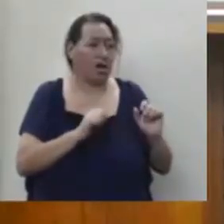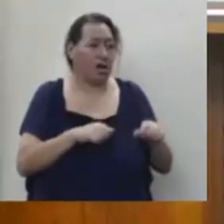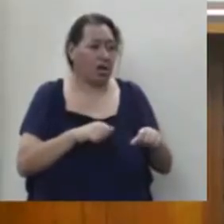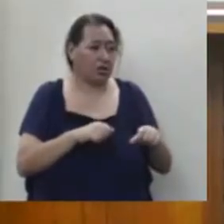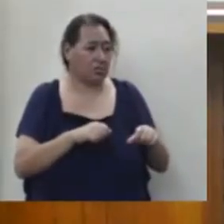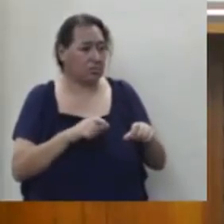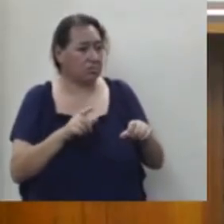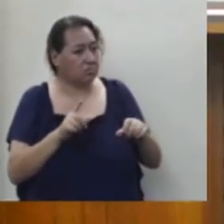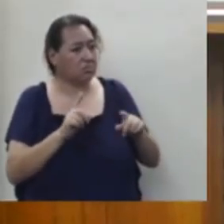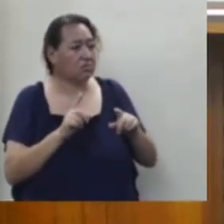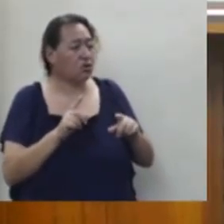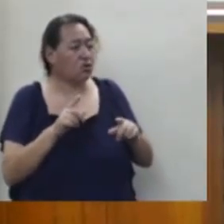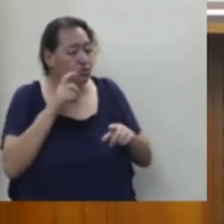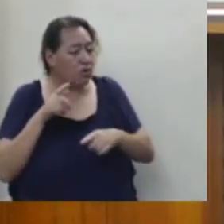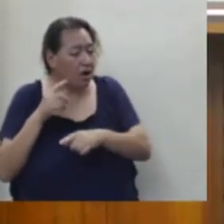DOL and Reventax?